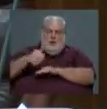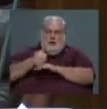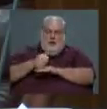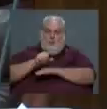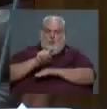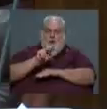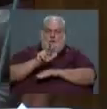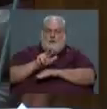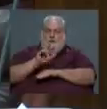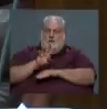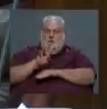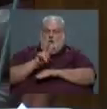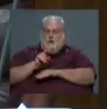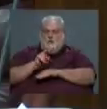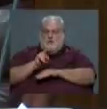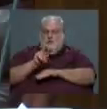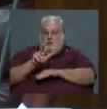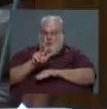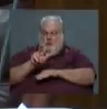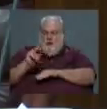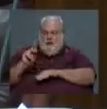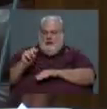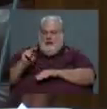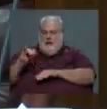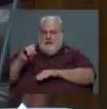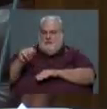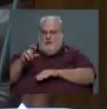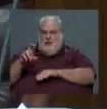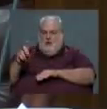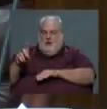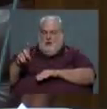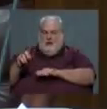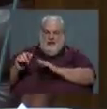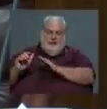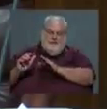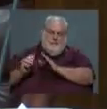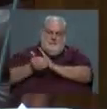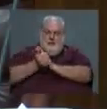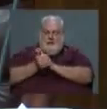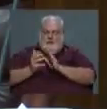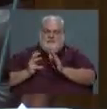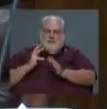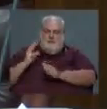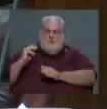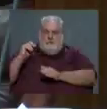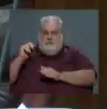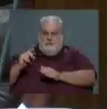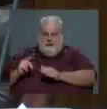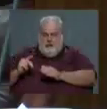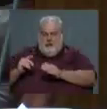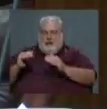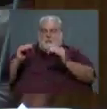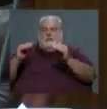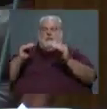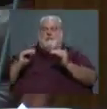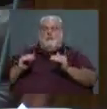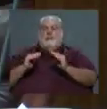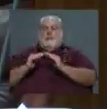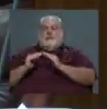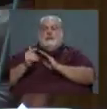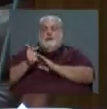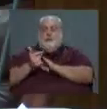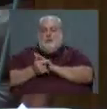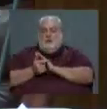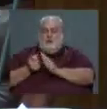at 13,423 Canis Road, Little Rock, Arkansas, amending the official zoning map of the city of Little Rock, Arkansas, and for the purposes.